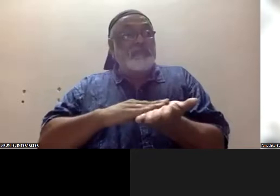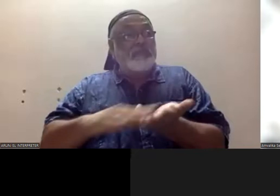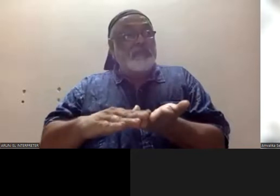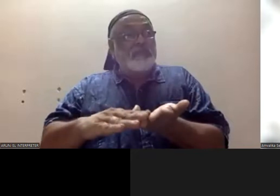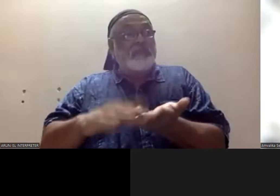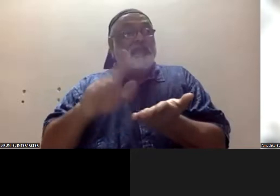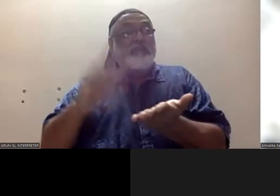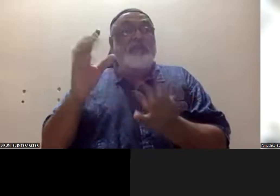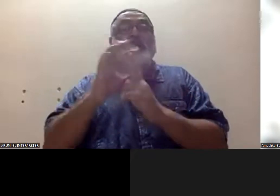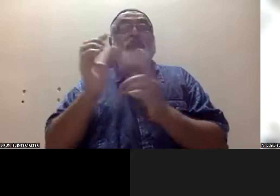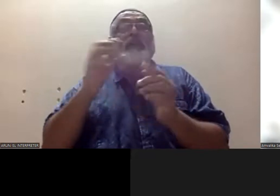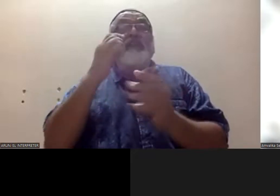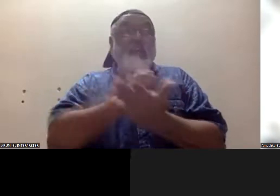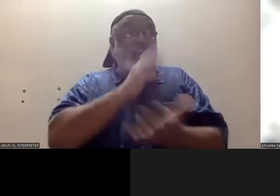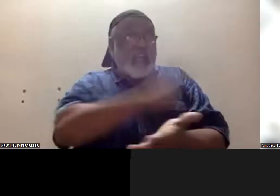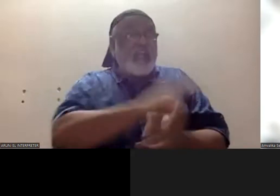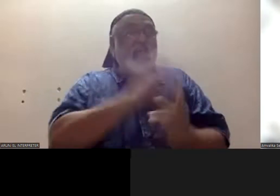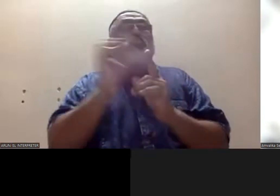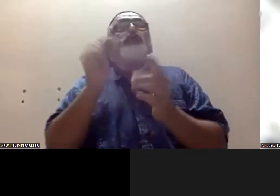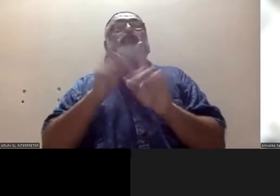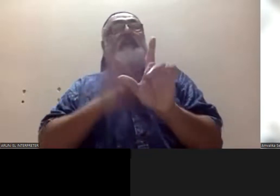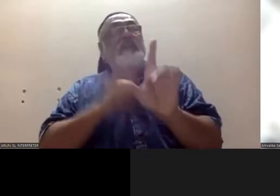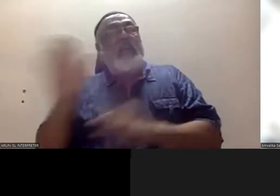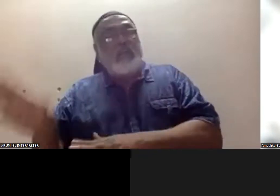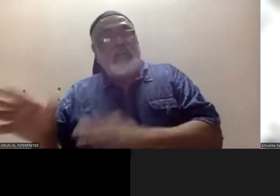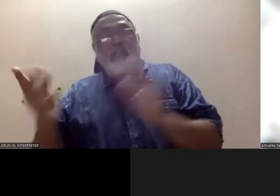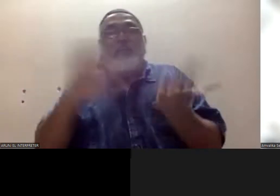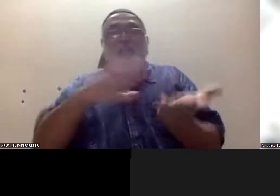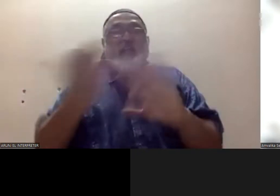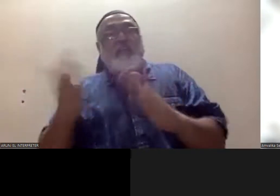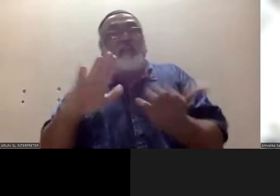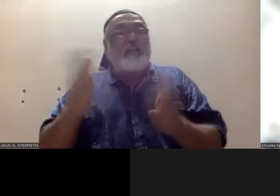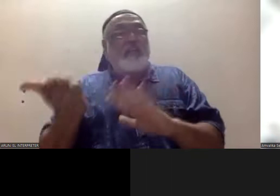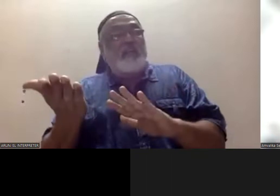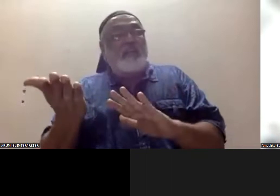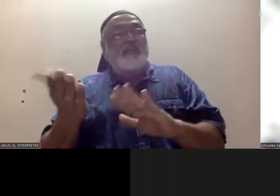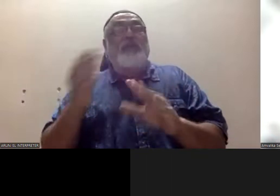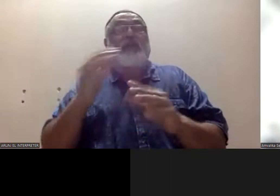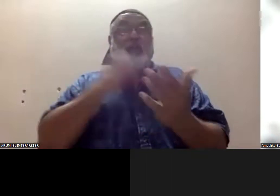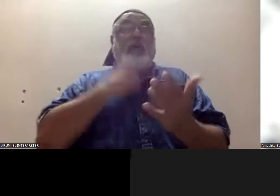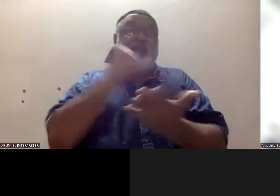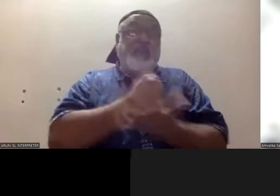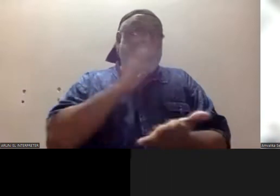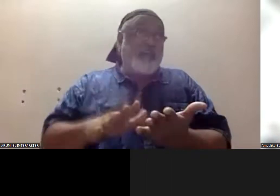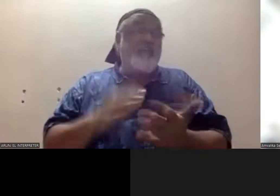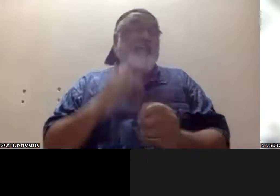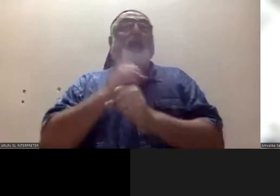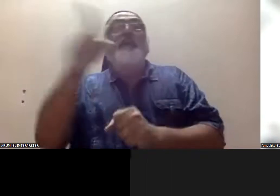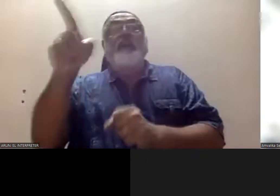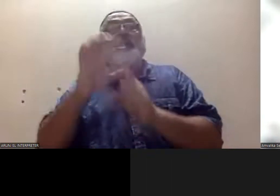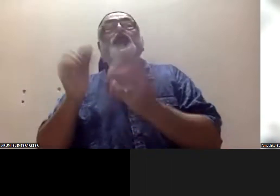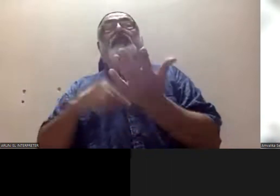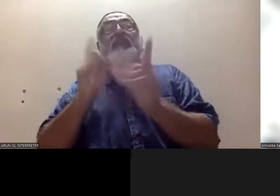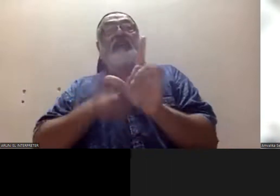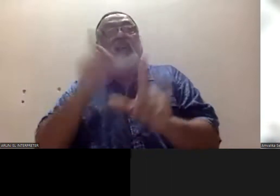the duty to ensure that accessibility is brought into place. But what you're saying is the reality today.